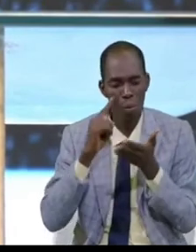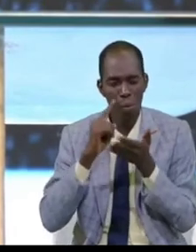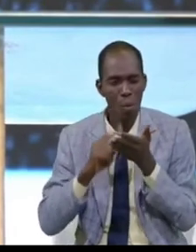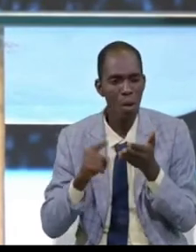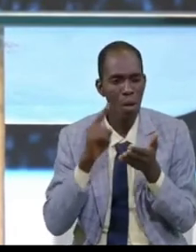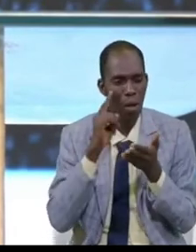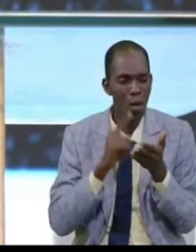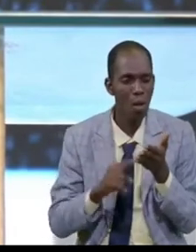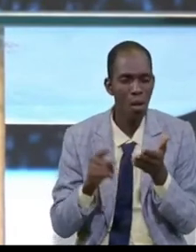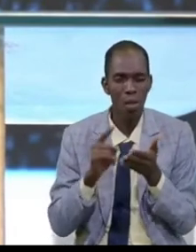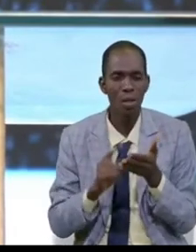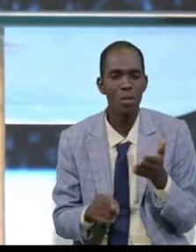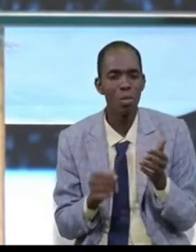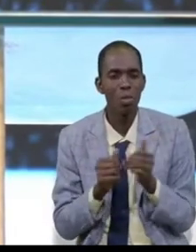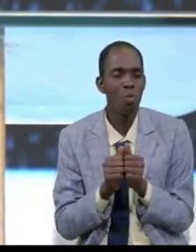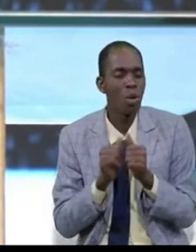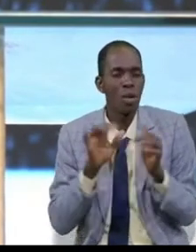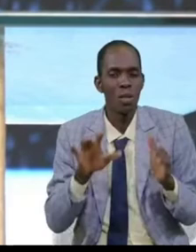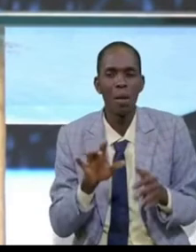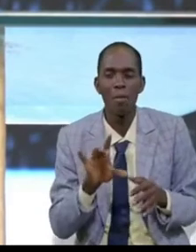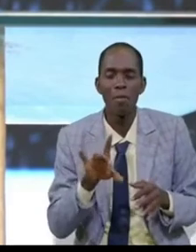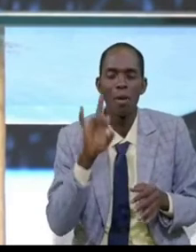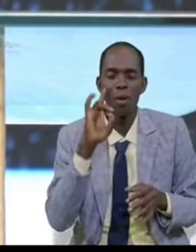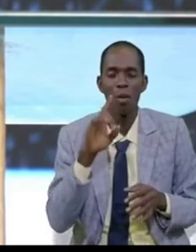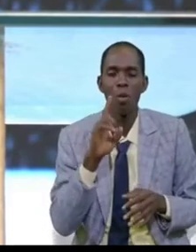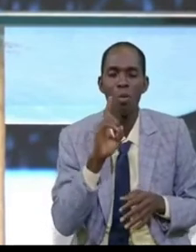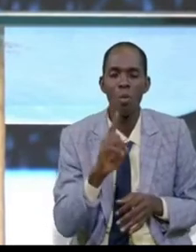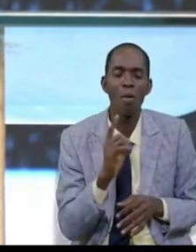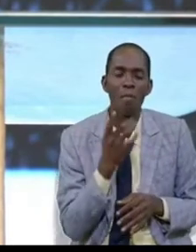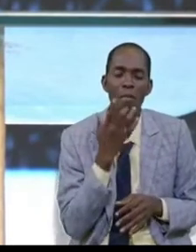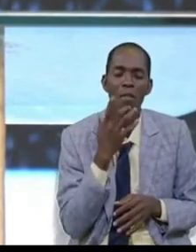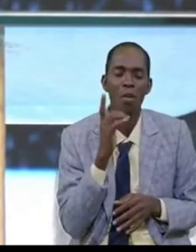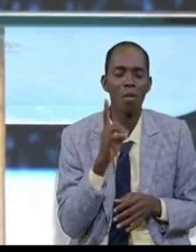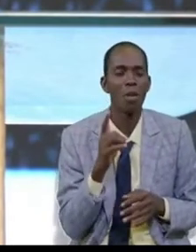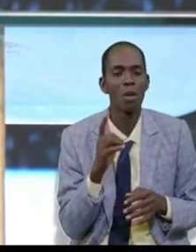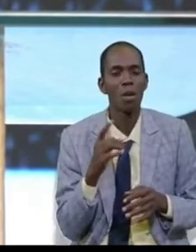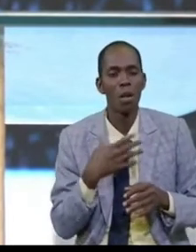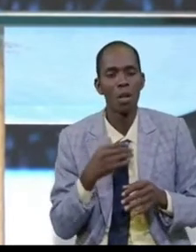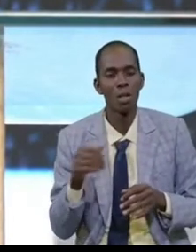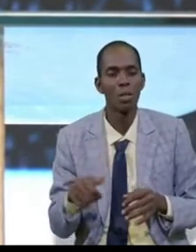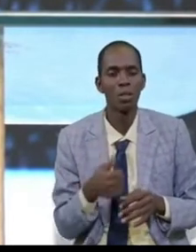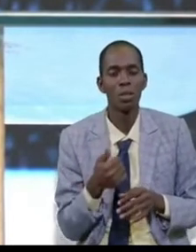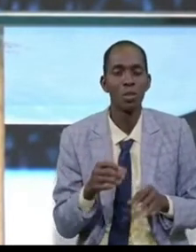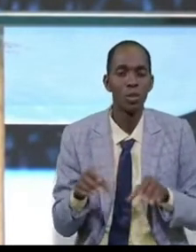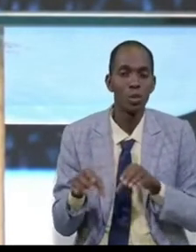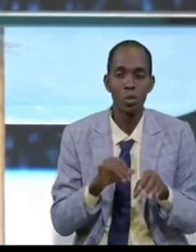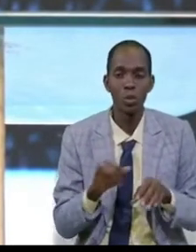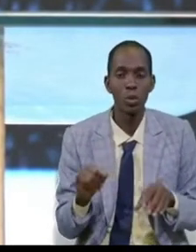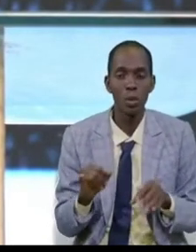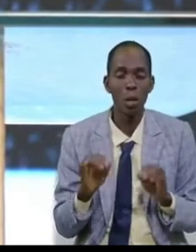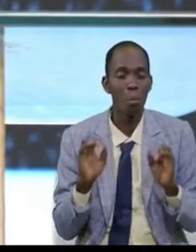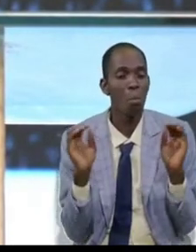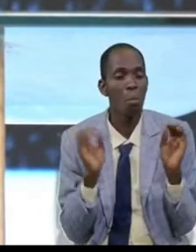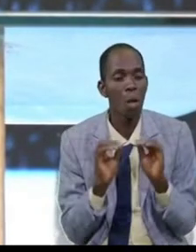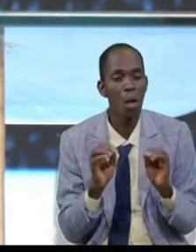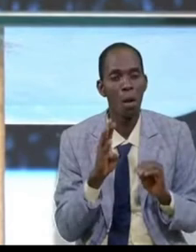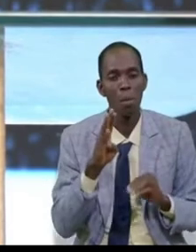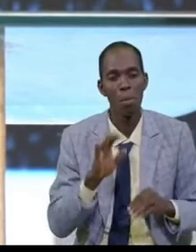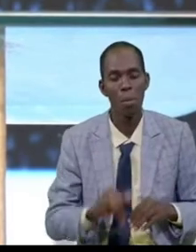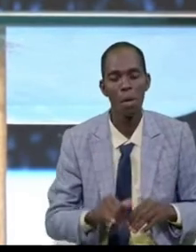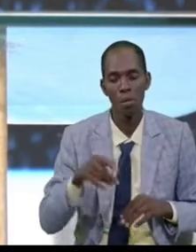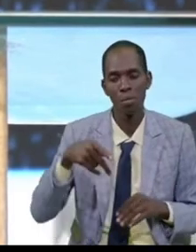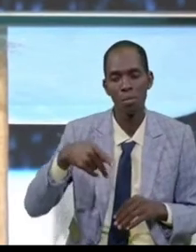preferring one before another, doing nothing by